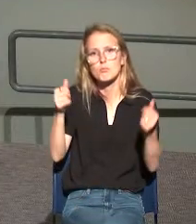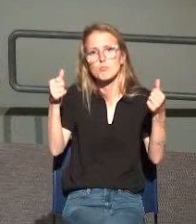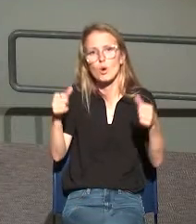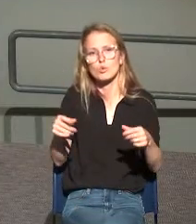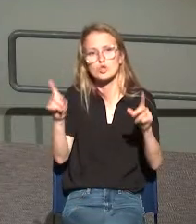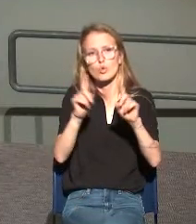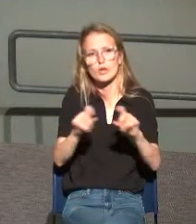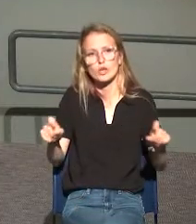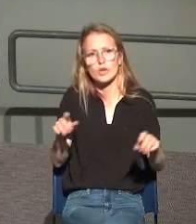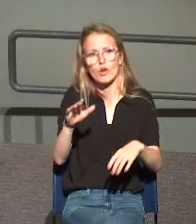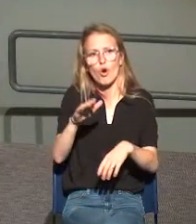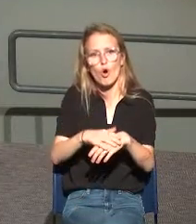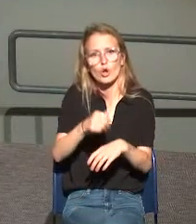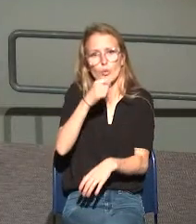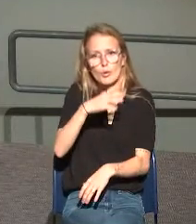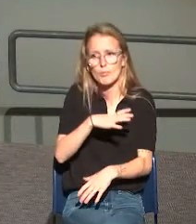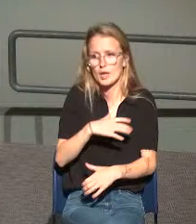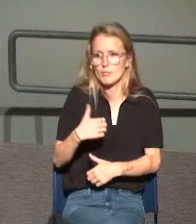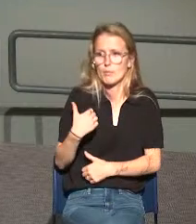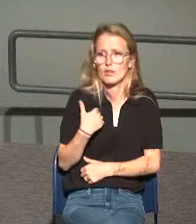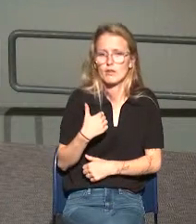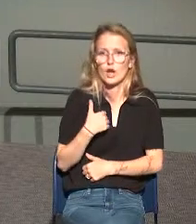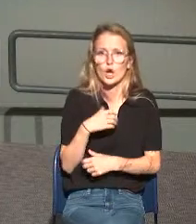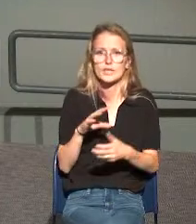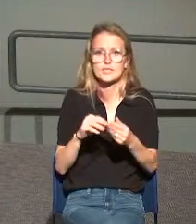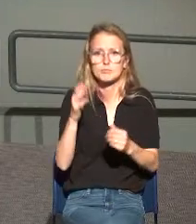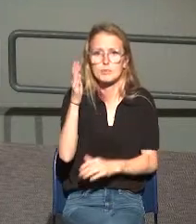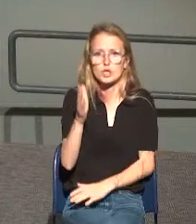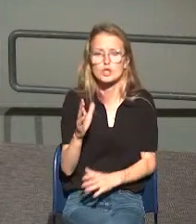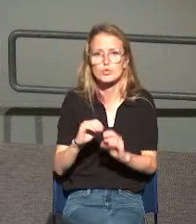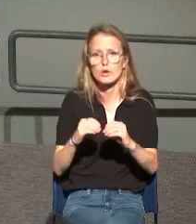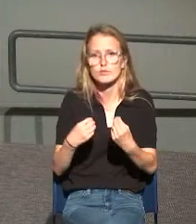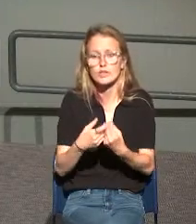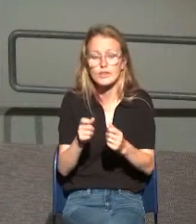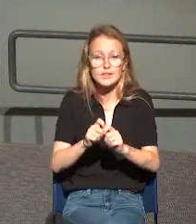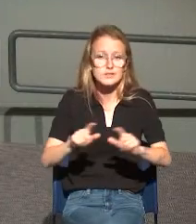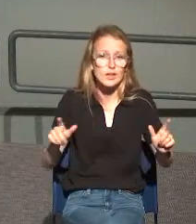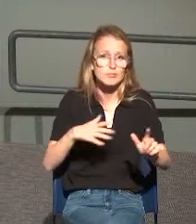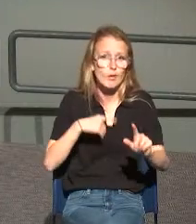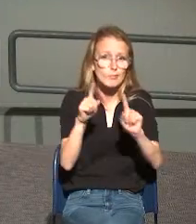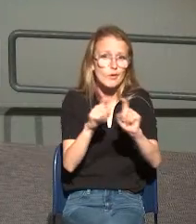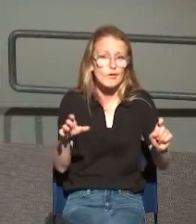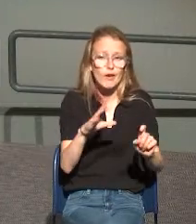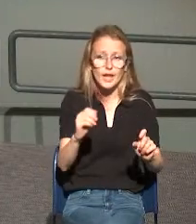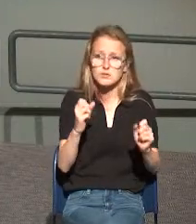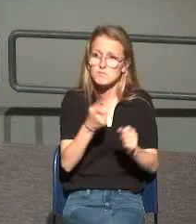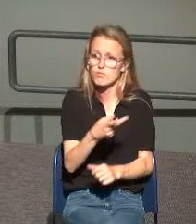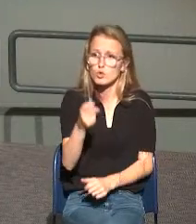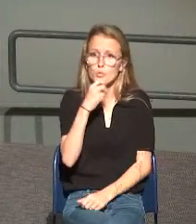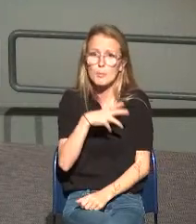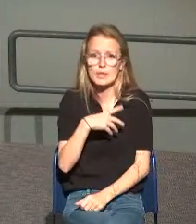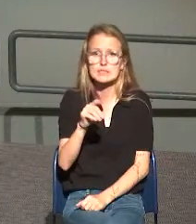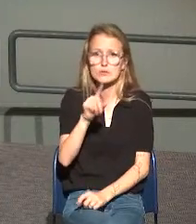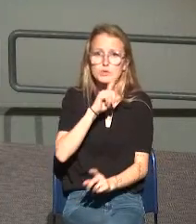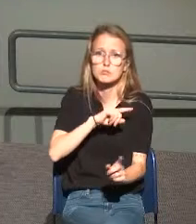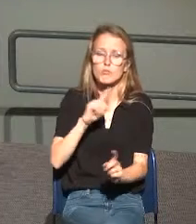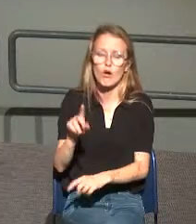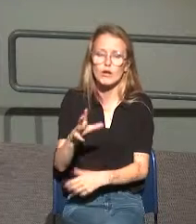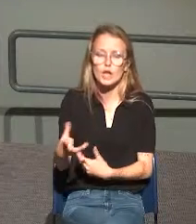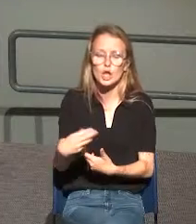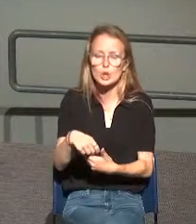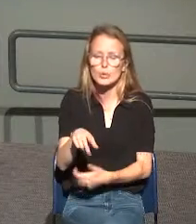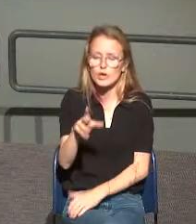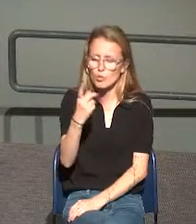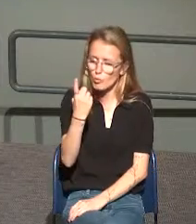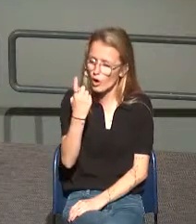think there was a women military speakers organization, and they sent out my query, and a couple of the women responded, including